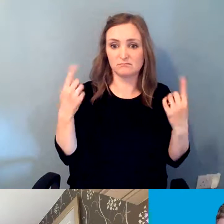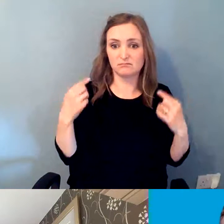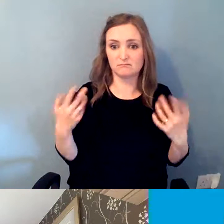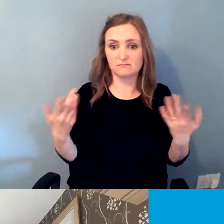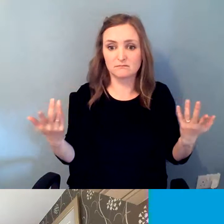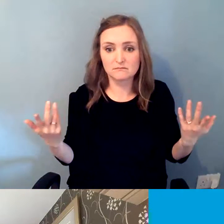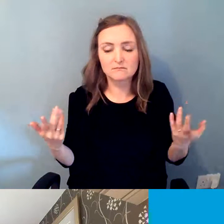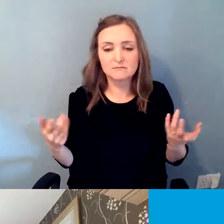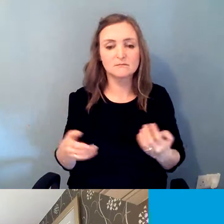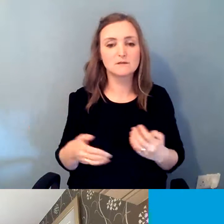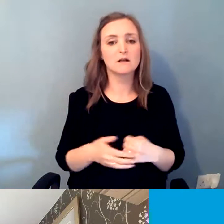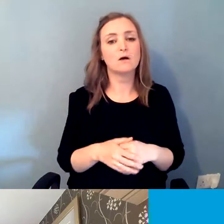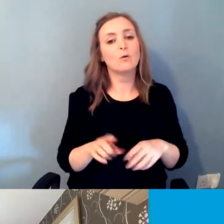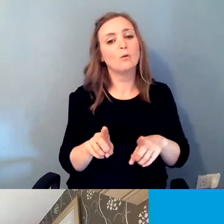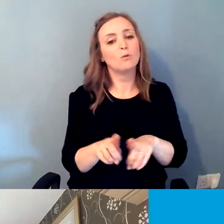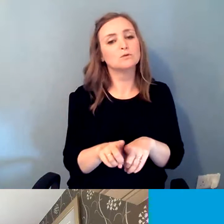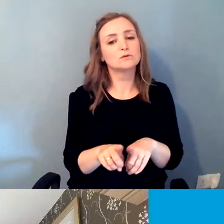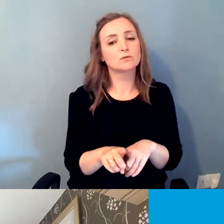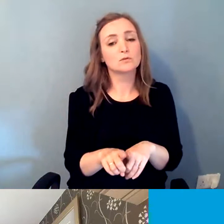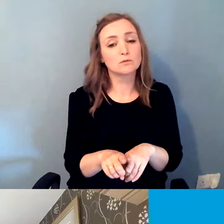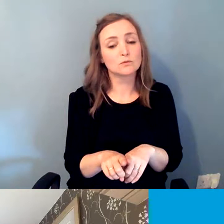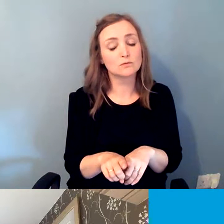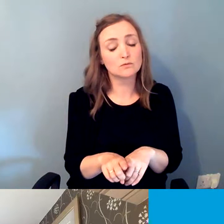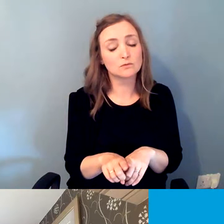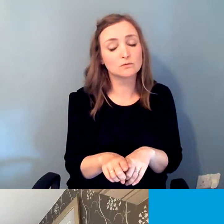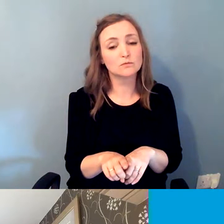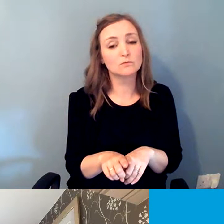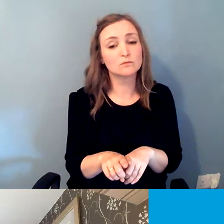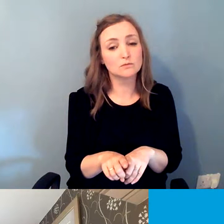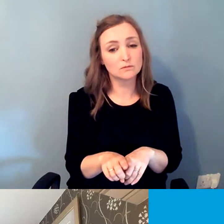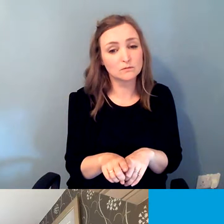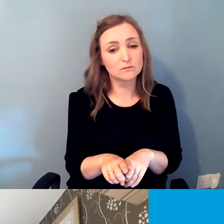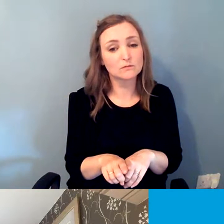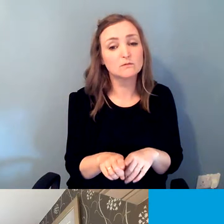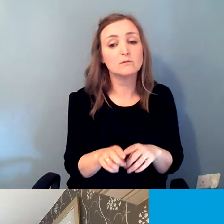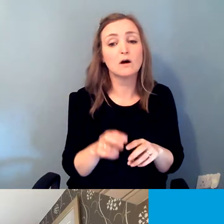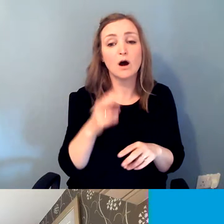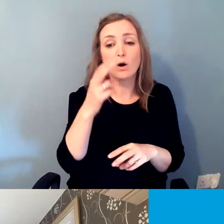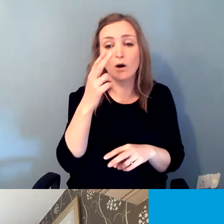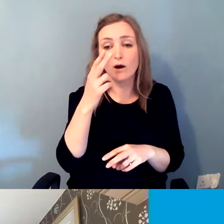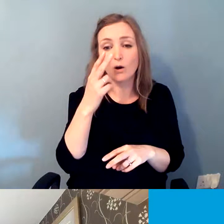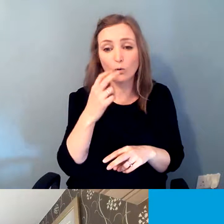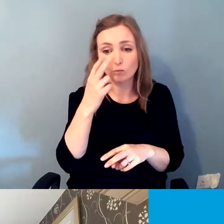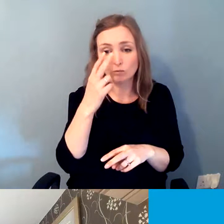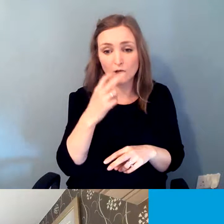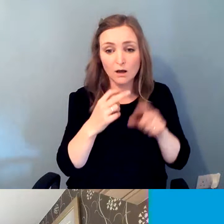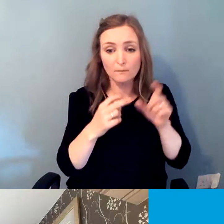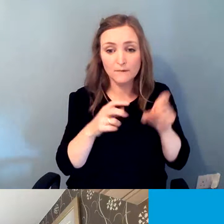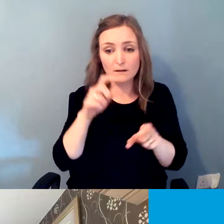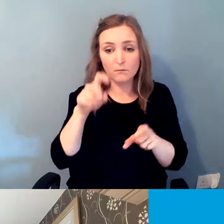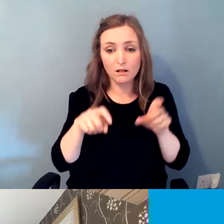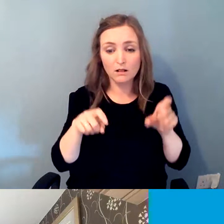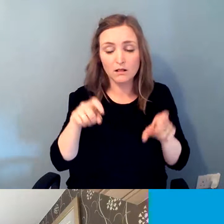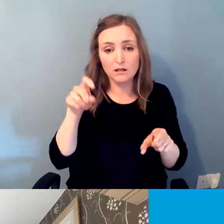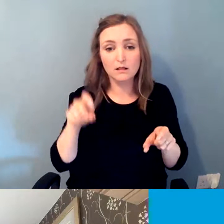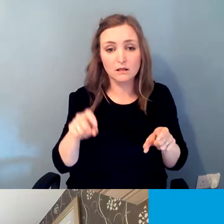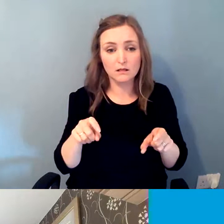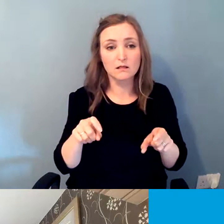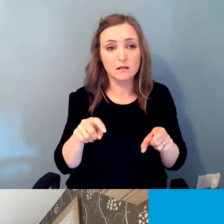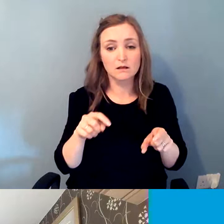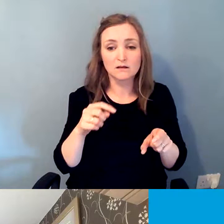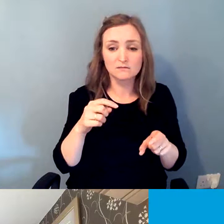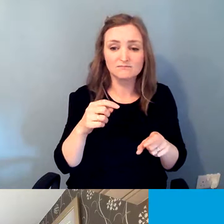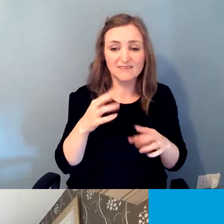to pick up on is there are a lot of elderly patients, I mean older than me, in their 70s